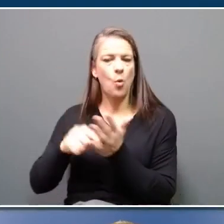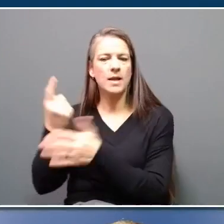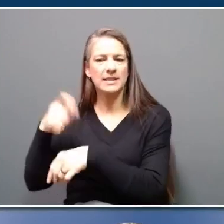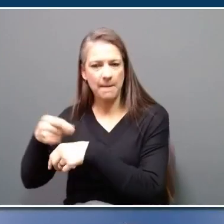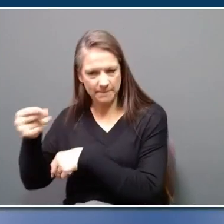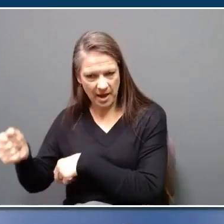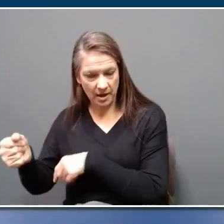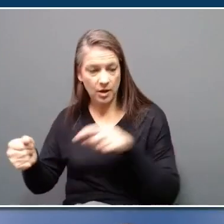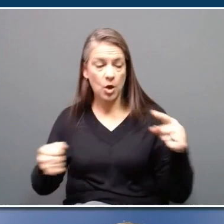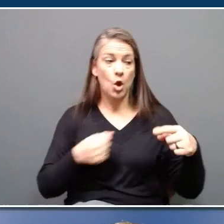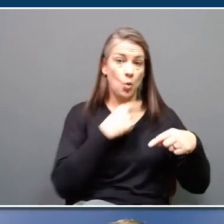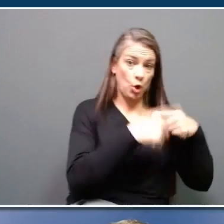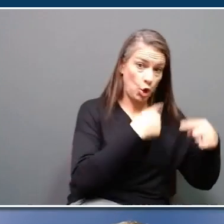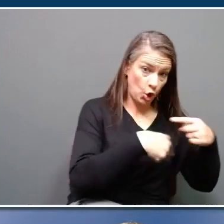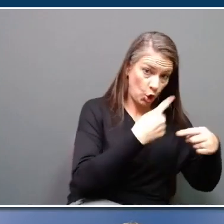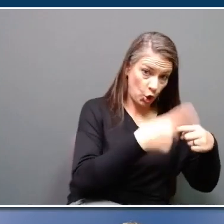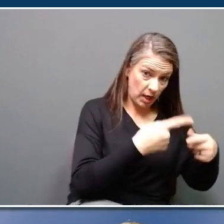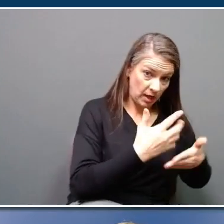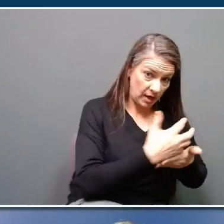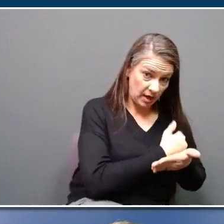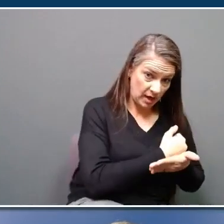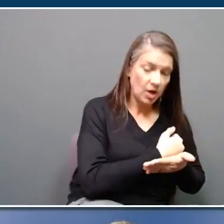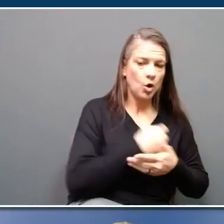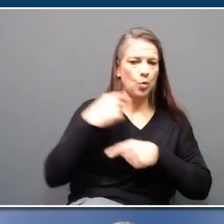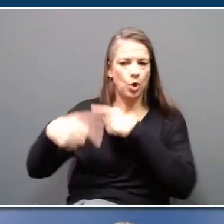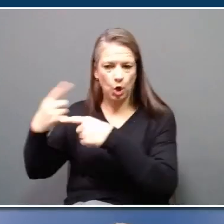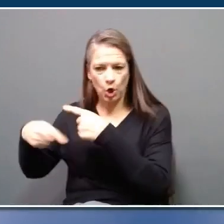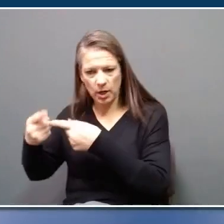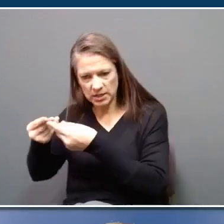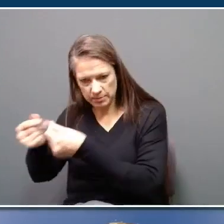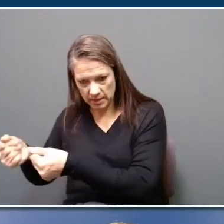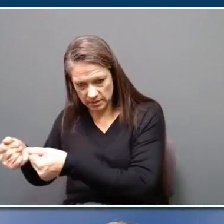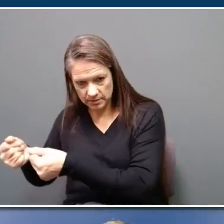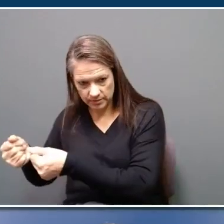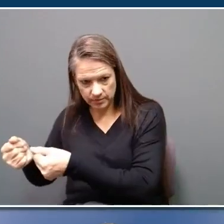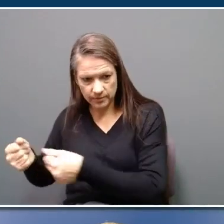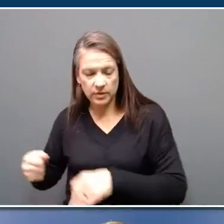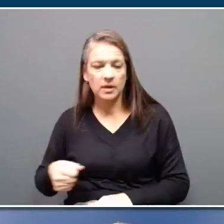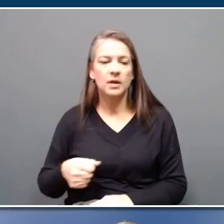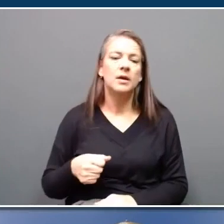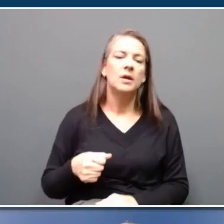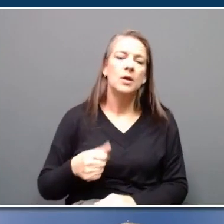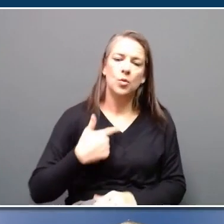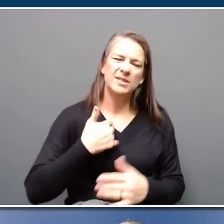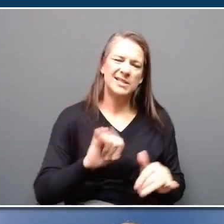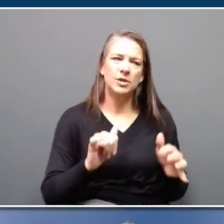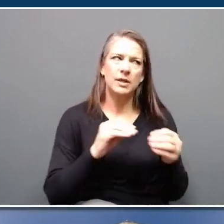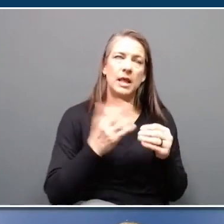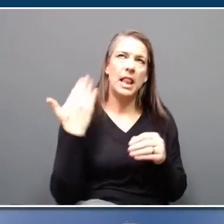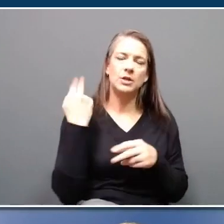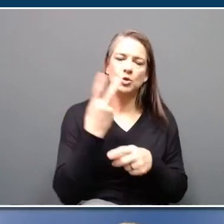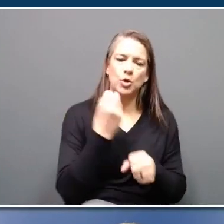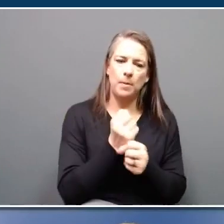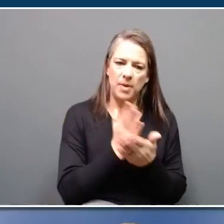but also had a small level of borrowing. The last budget that's passed, we're still in it, but the last 2-year budget had the